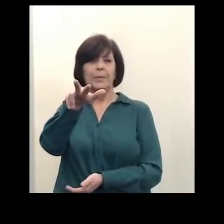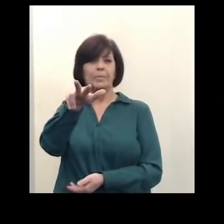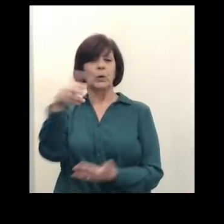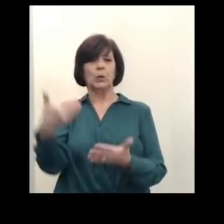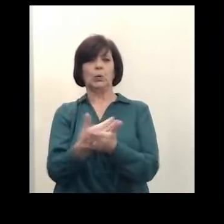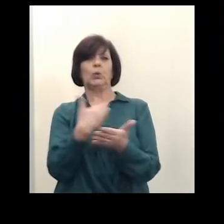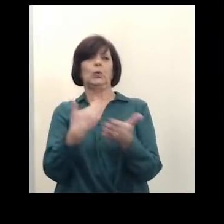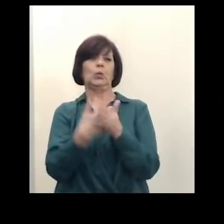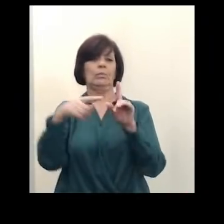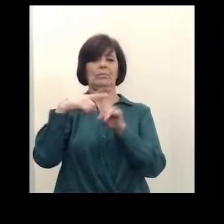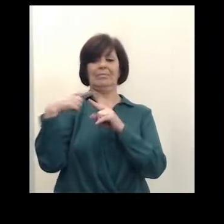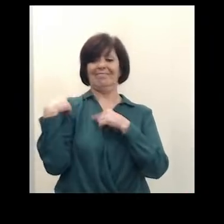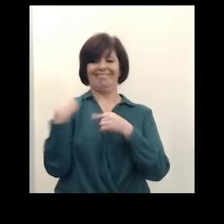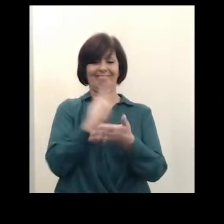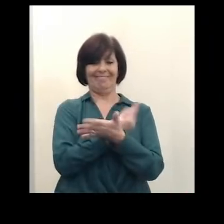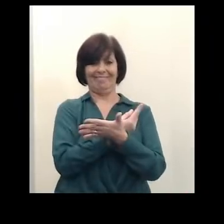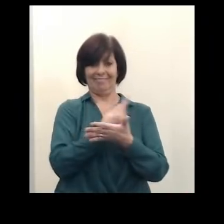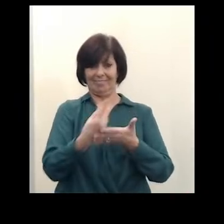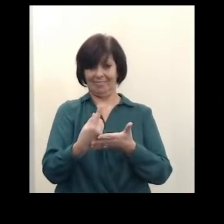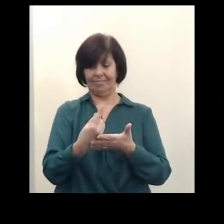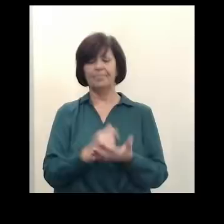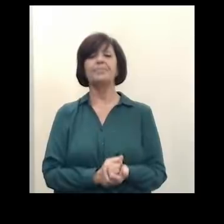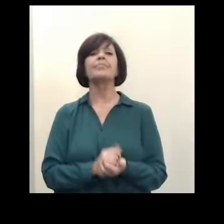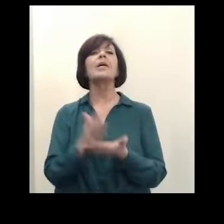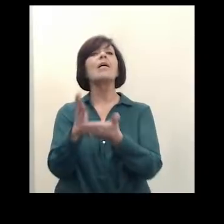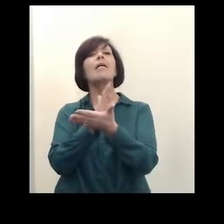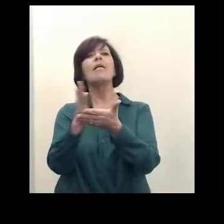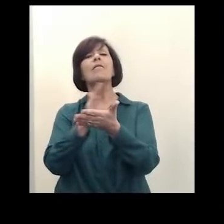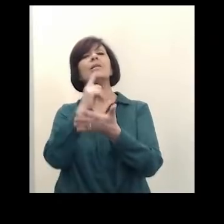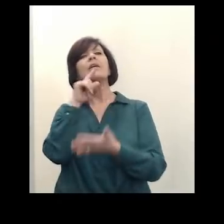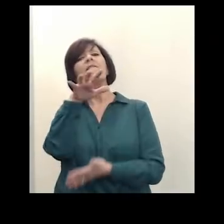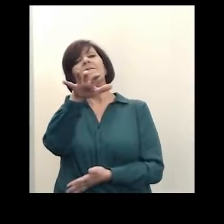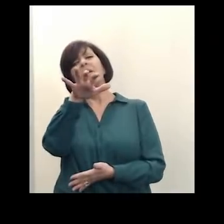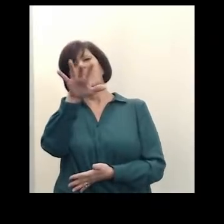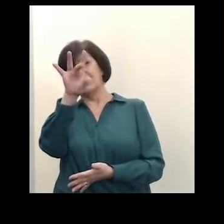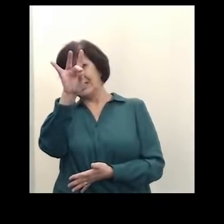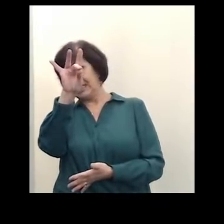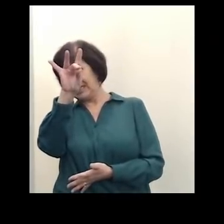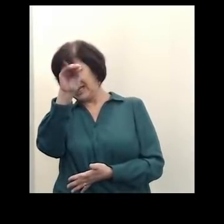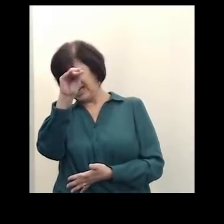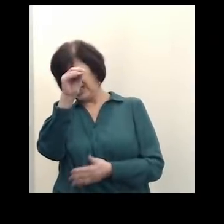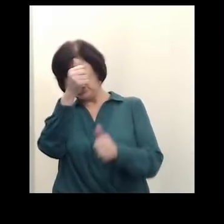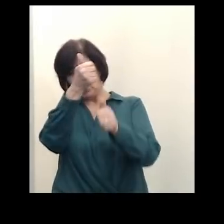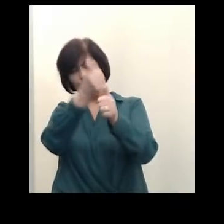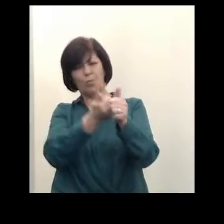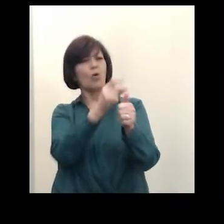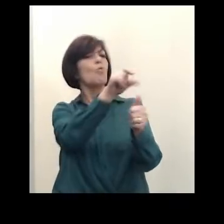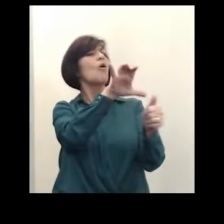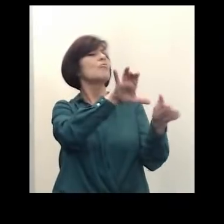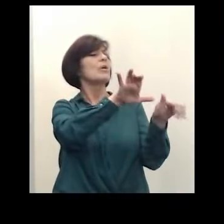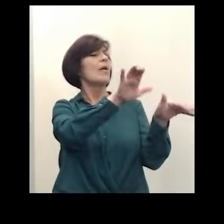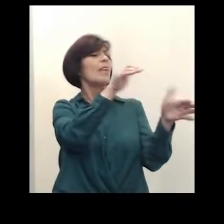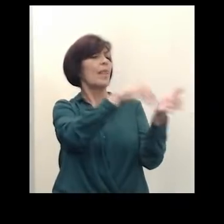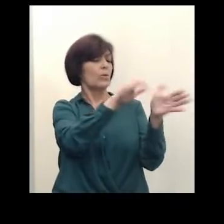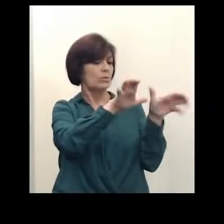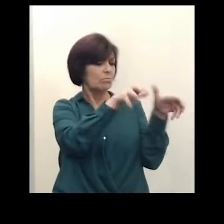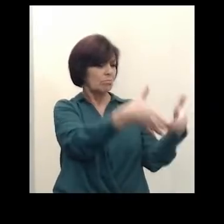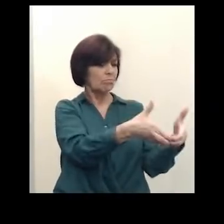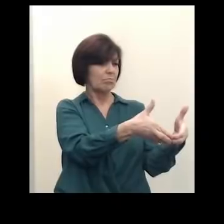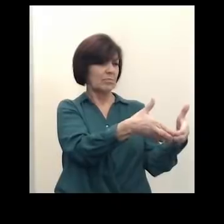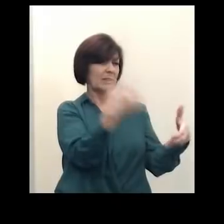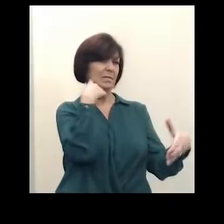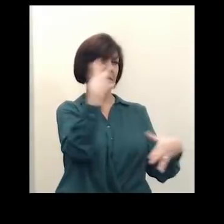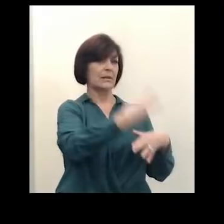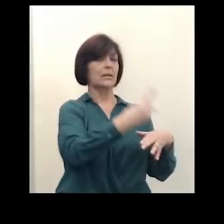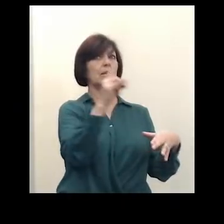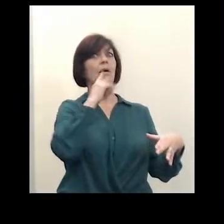in the past week. The average is 580 per 100,000 residents over the past 7 days. That is